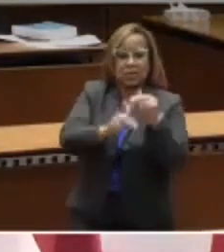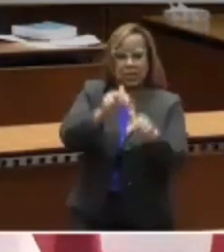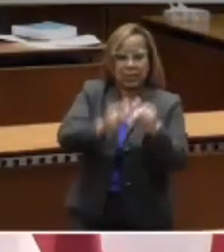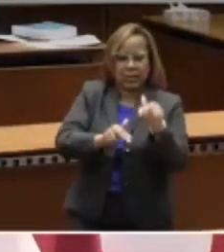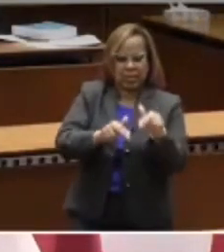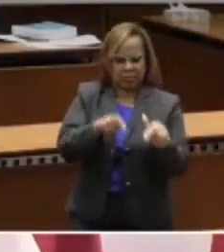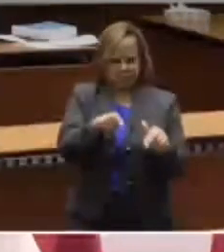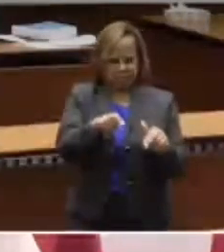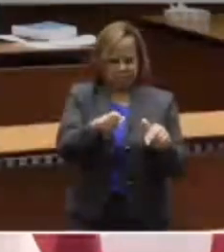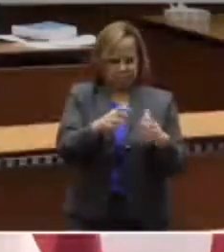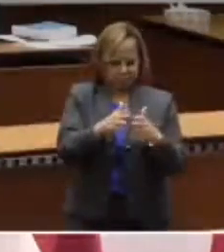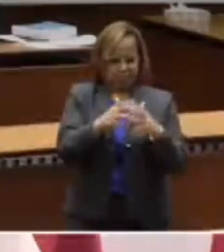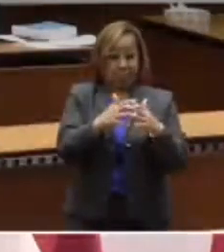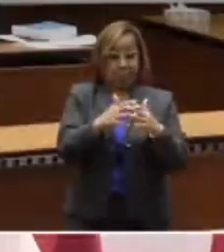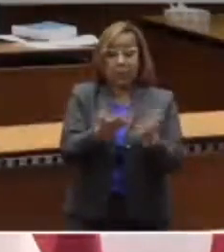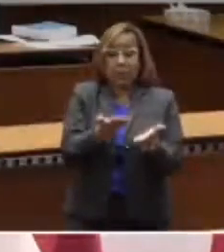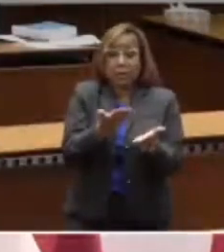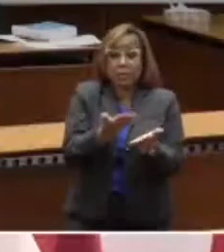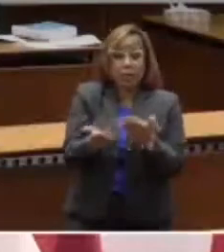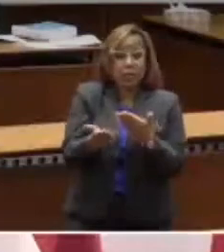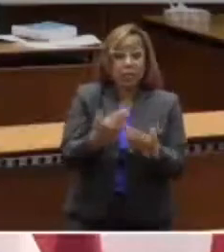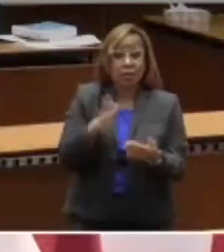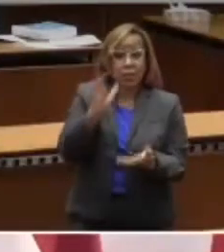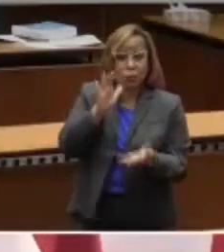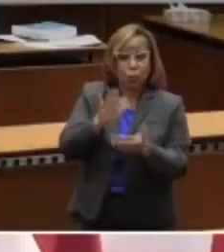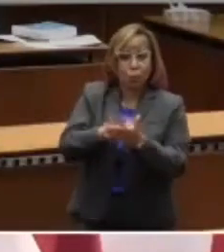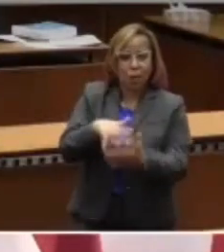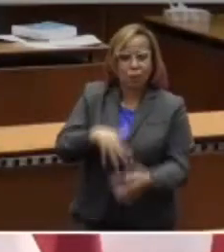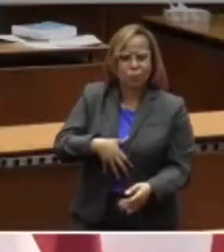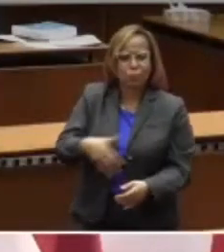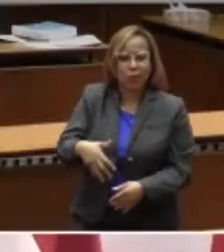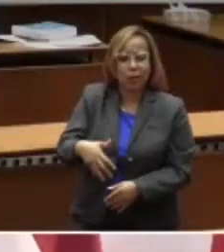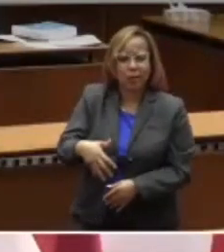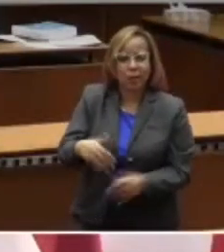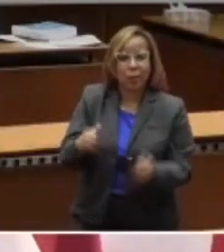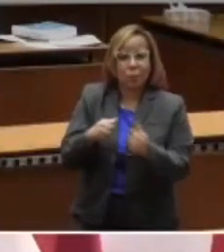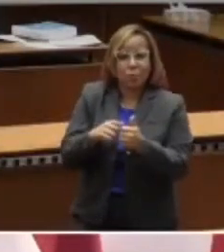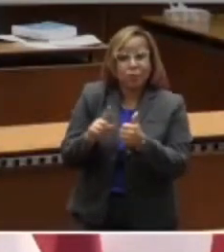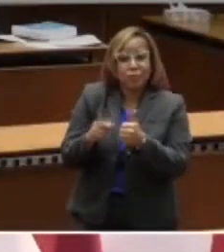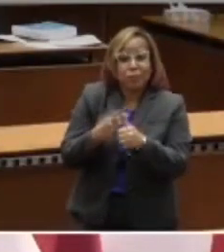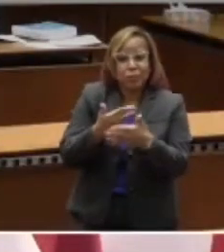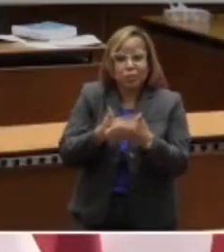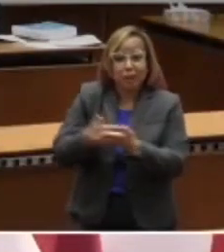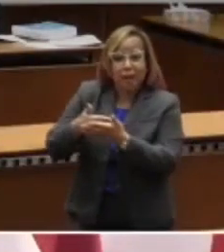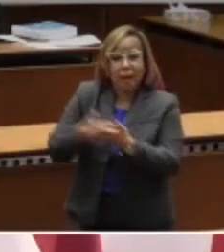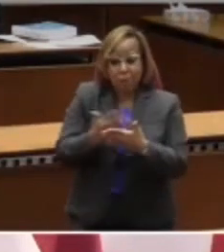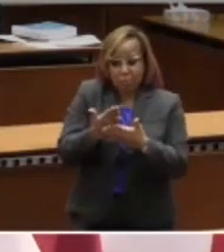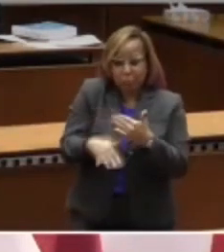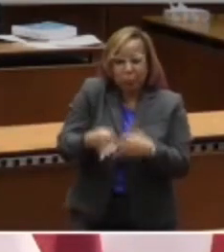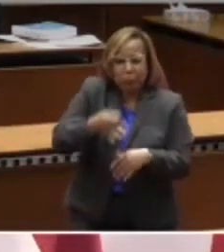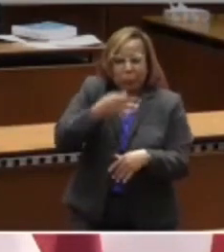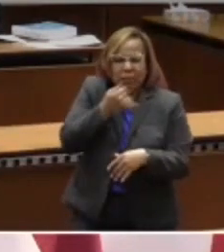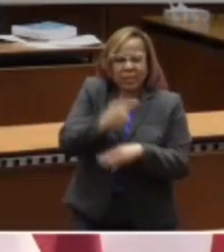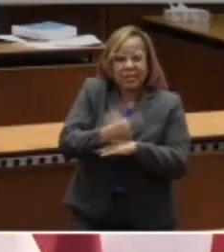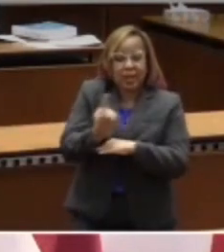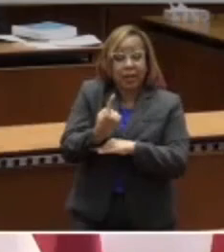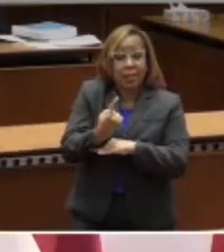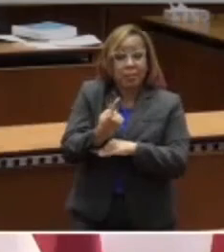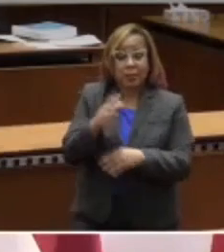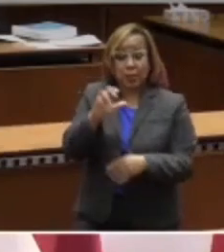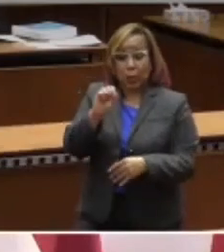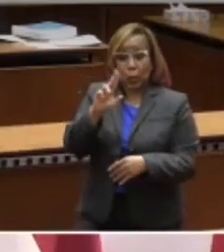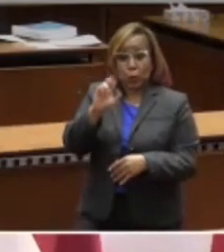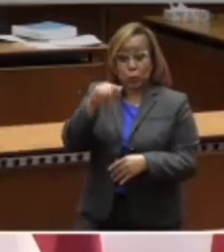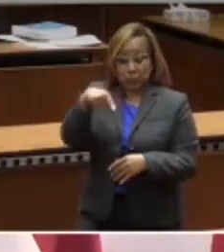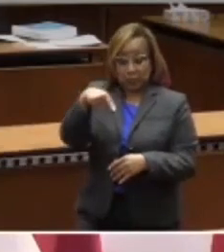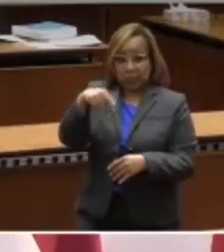shape. And despite the fact that his wife was pregnant with their first child and due any day, Sudeep